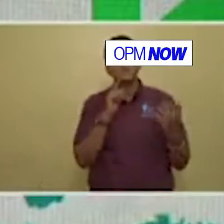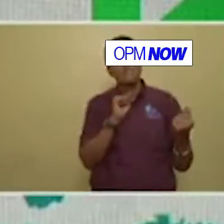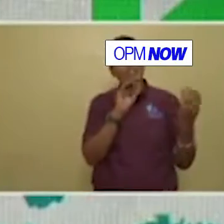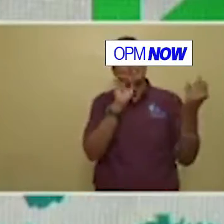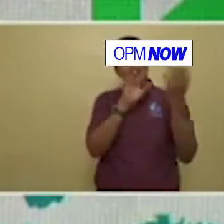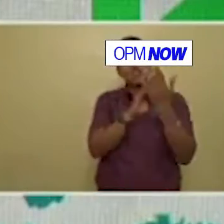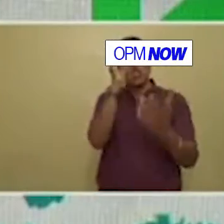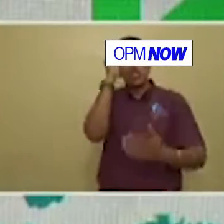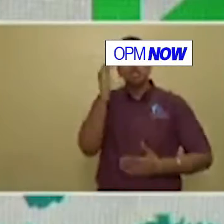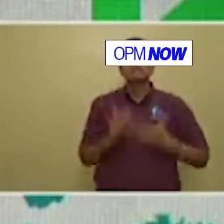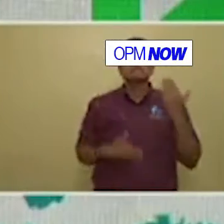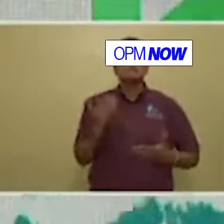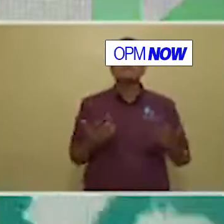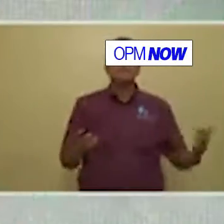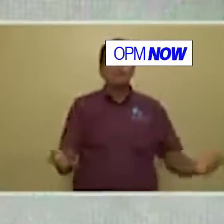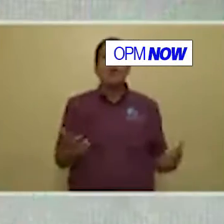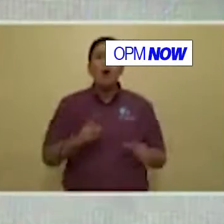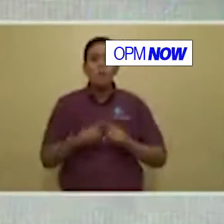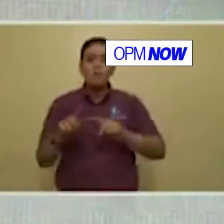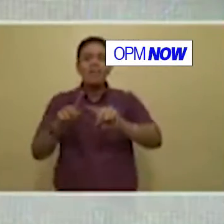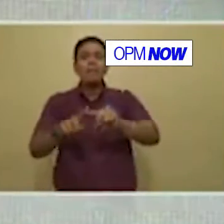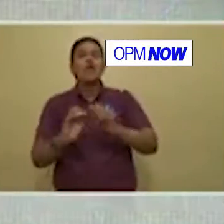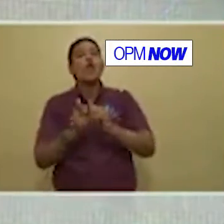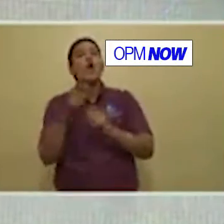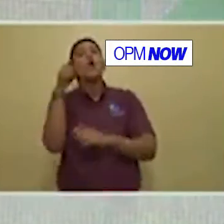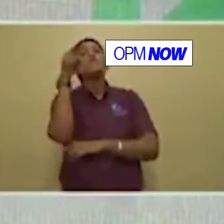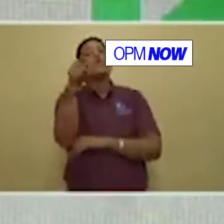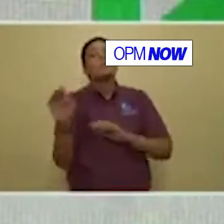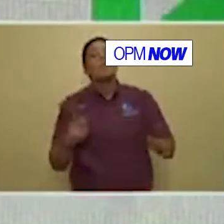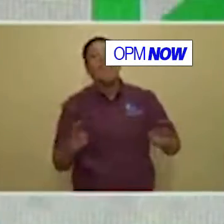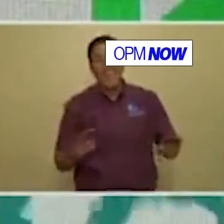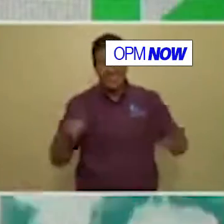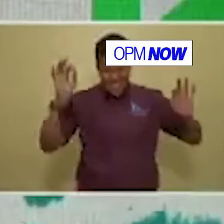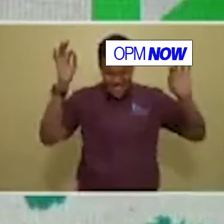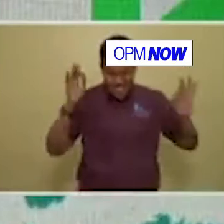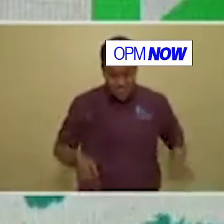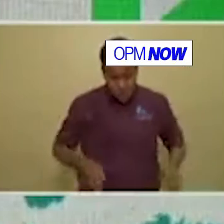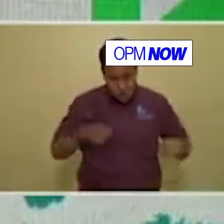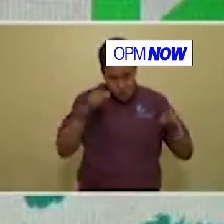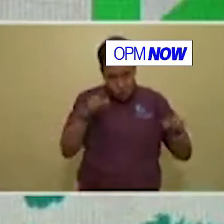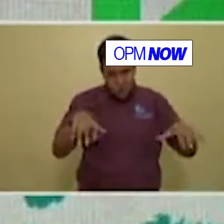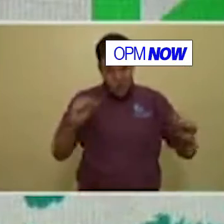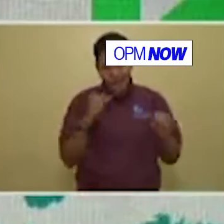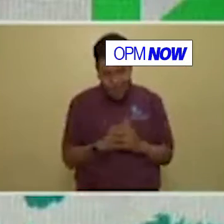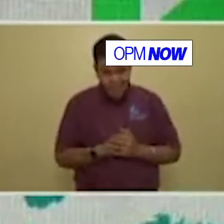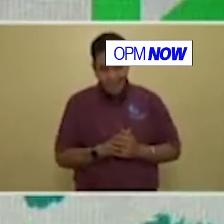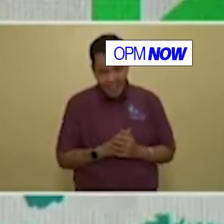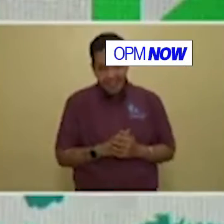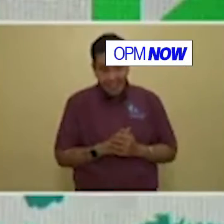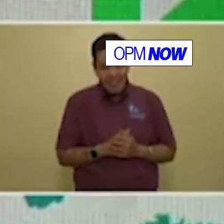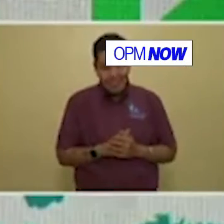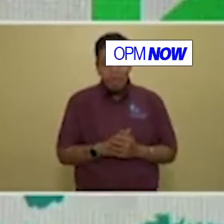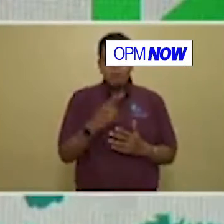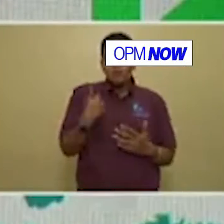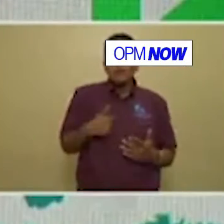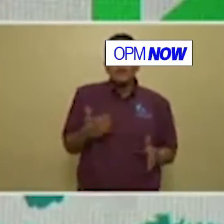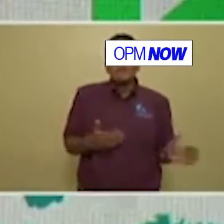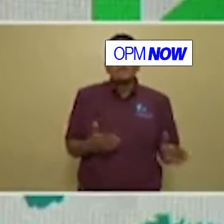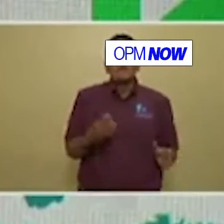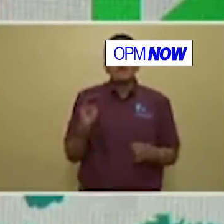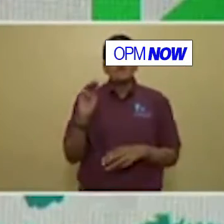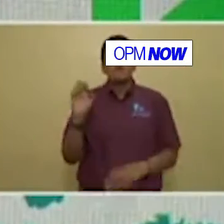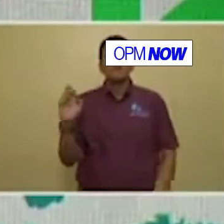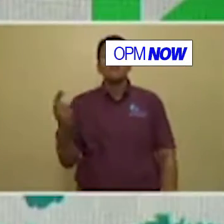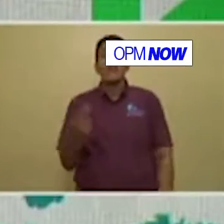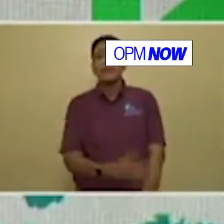to face, but it all depends on how you behave, the decisions you make. So we're preparing for that. The Ministry of